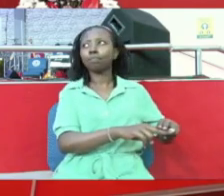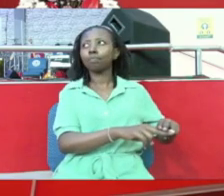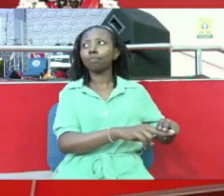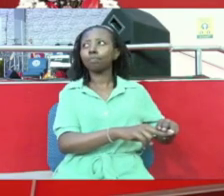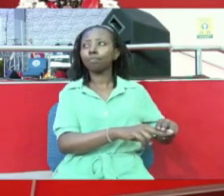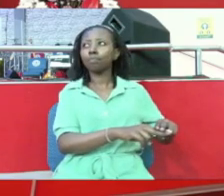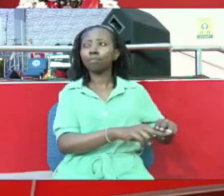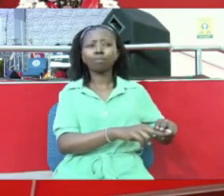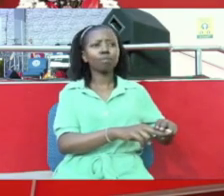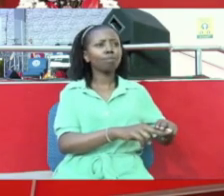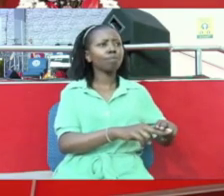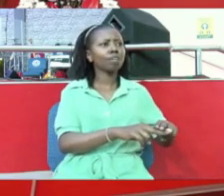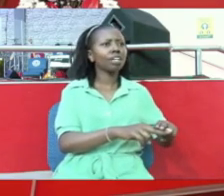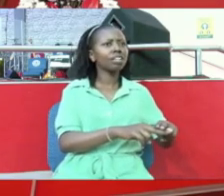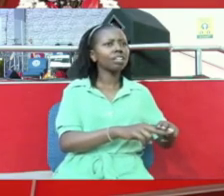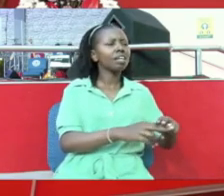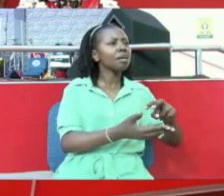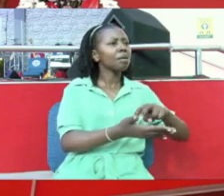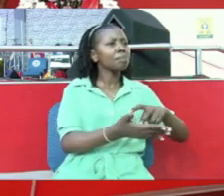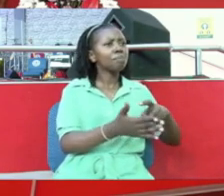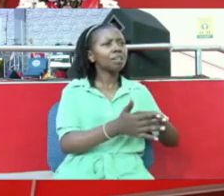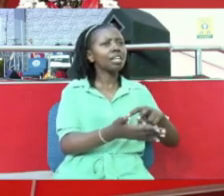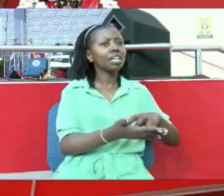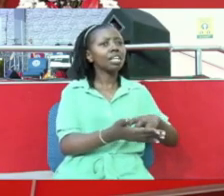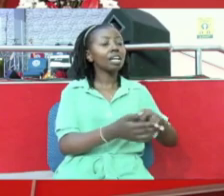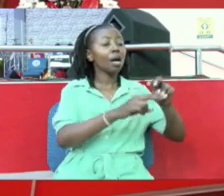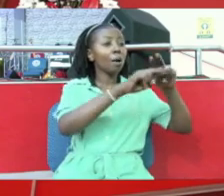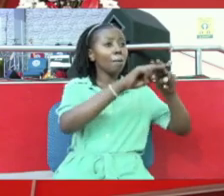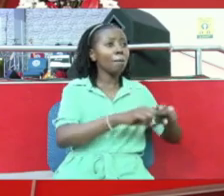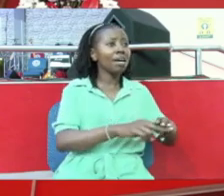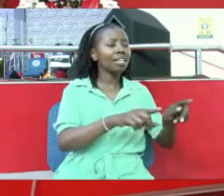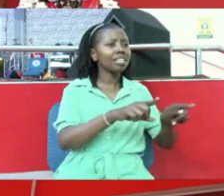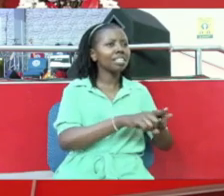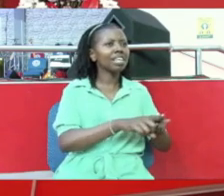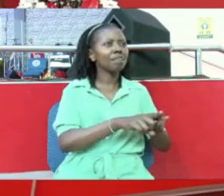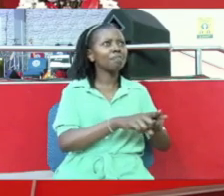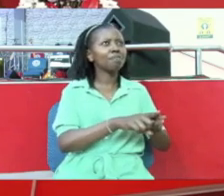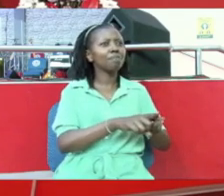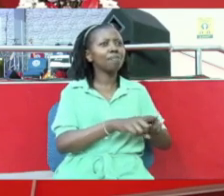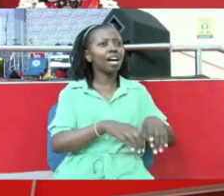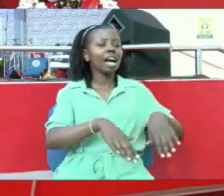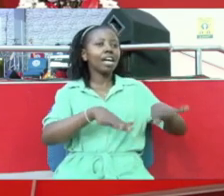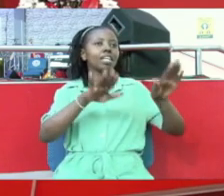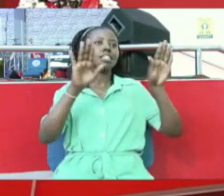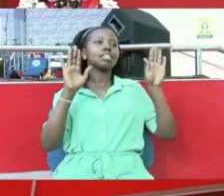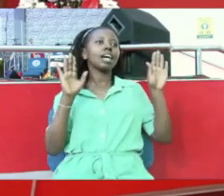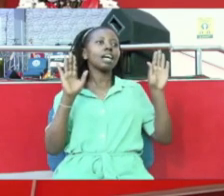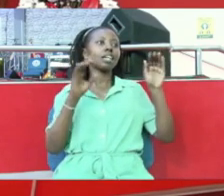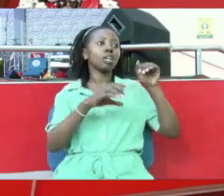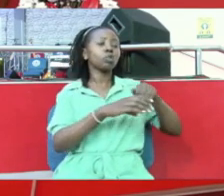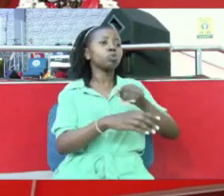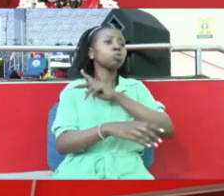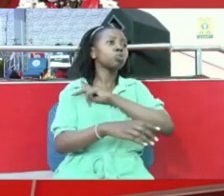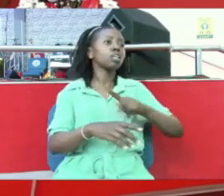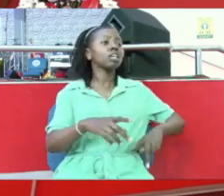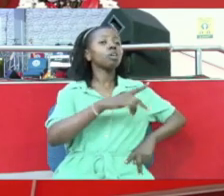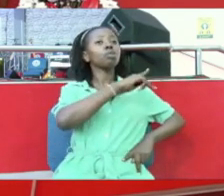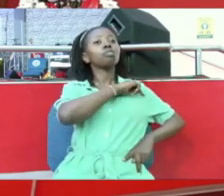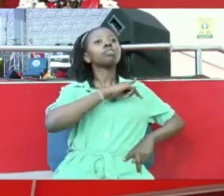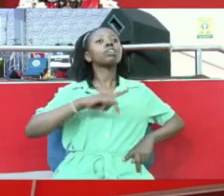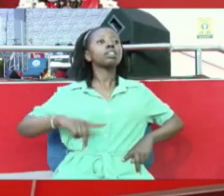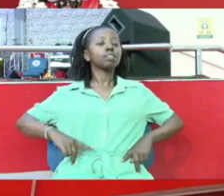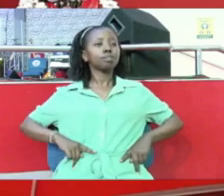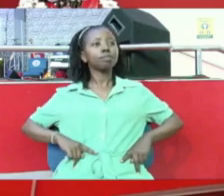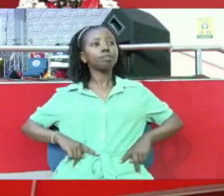it totally meant that they submitted their wills to the King of Kings. Ni kusema ya kwamba wao